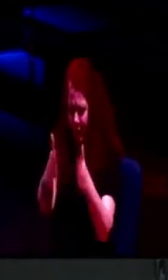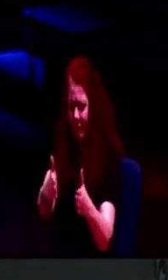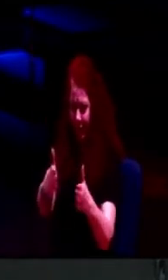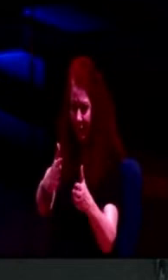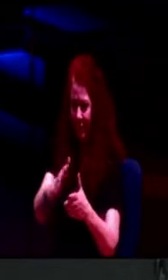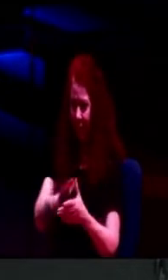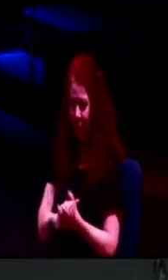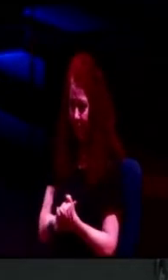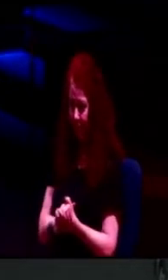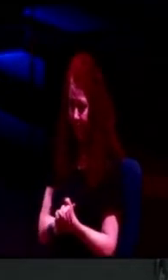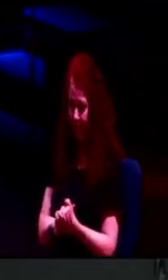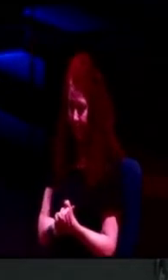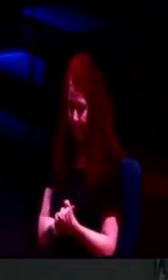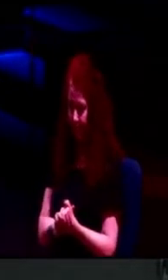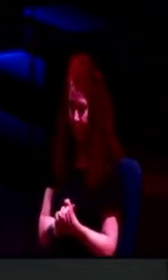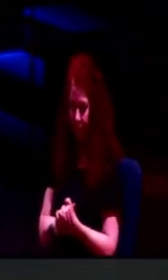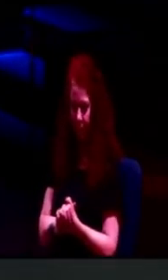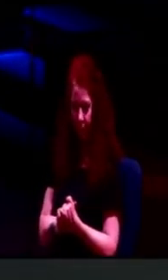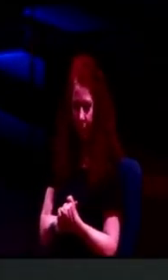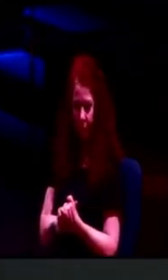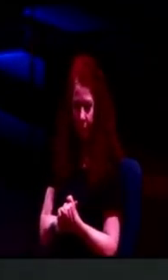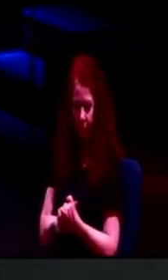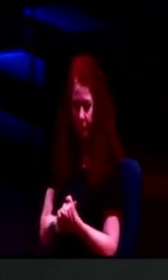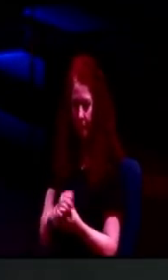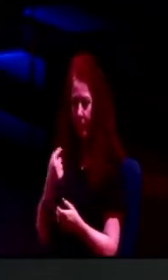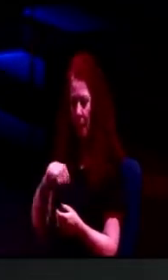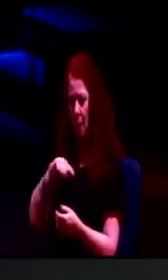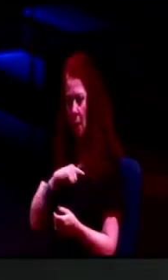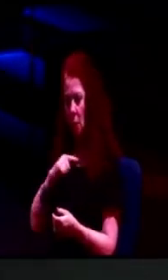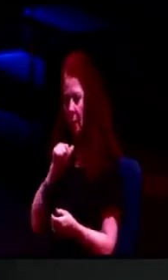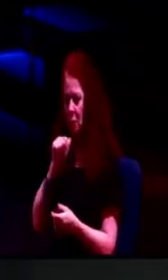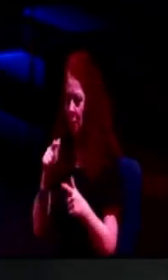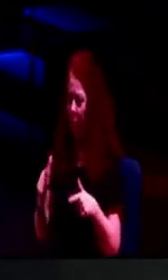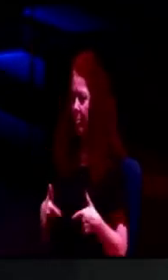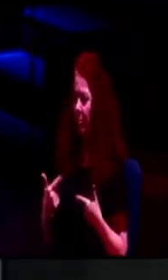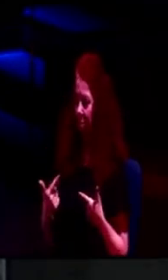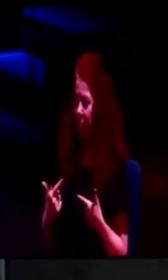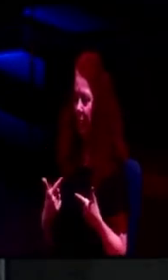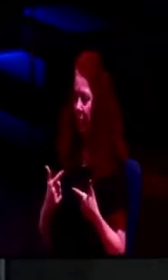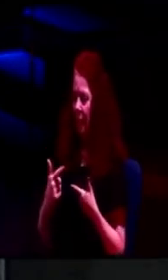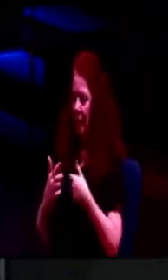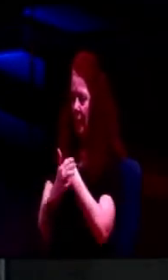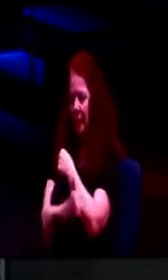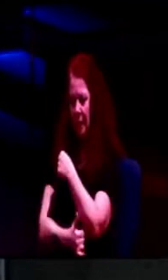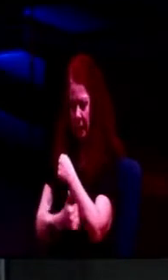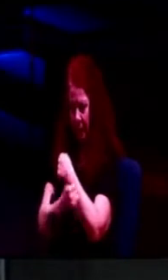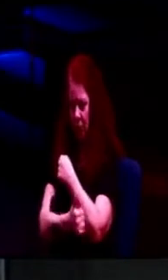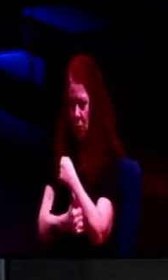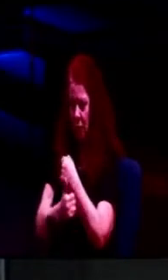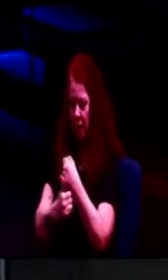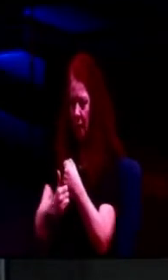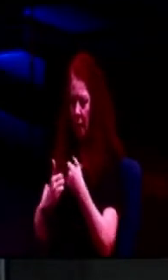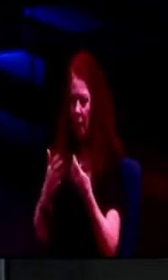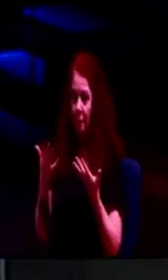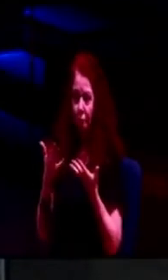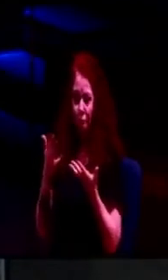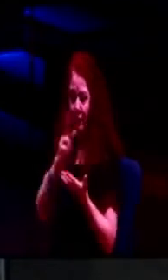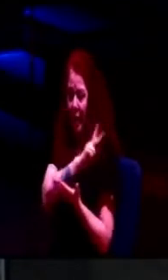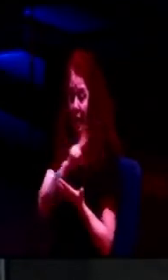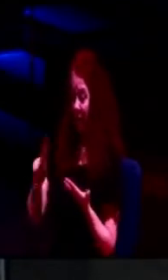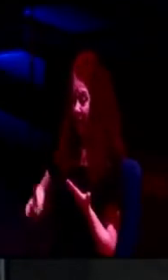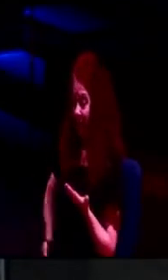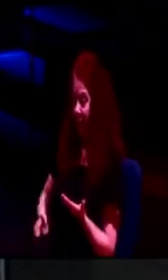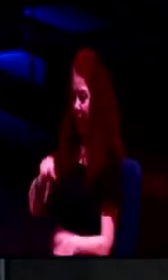us, and I've talked about that before. I talked about that week one, that we don't live in a country where there is a king and a queen and